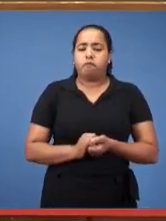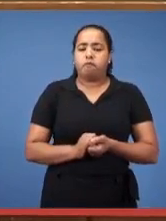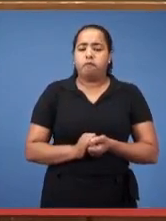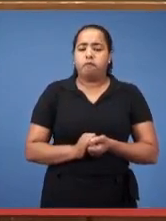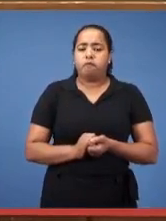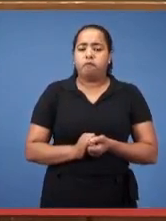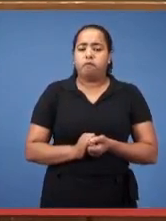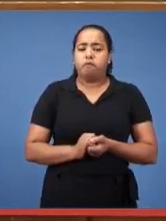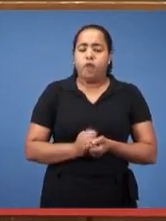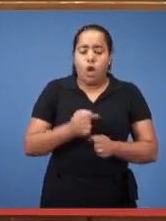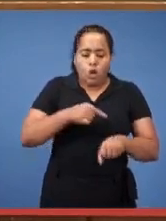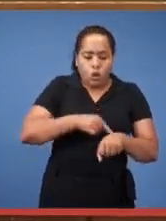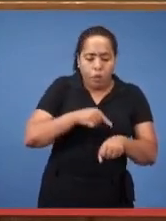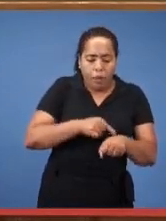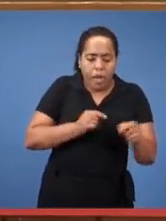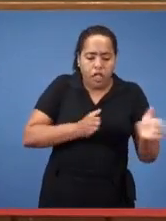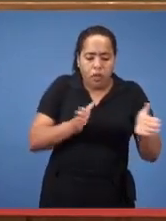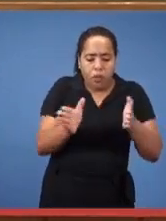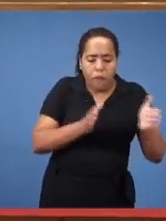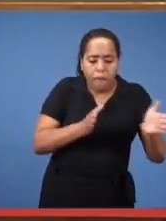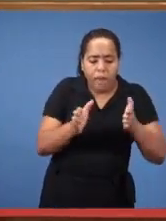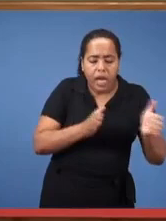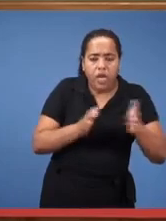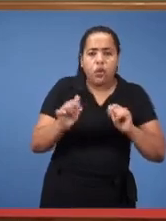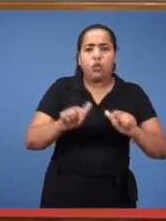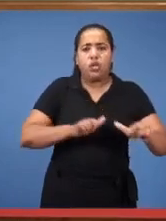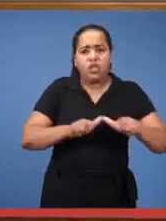and His work and His mission,